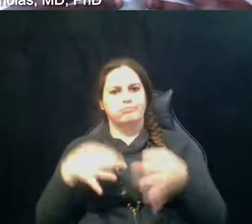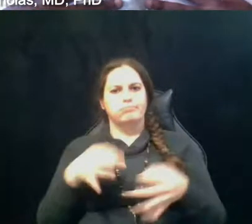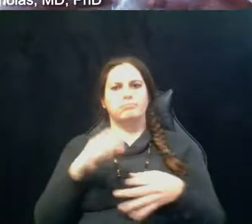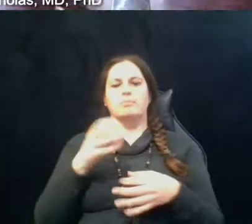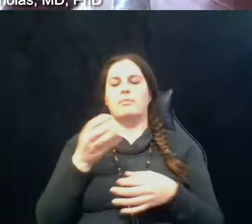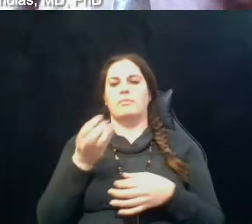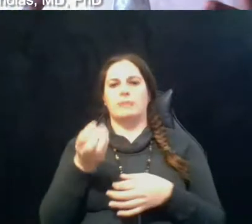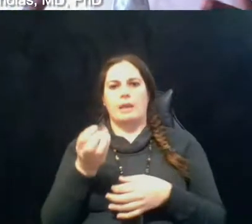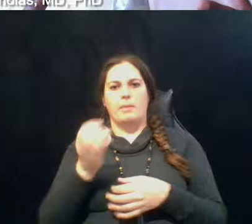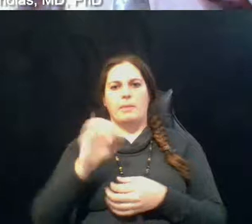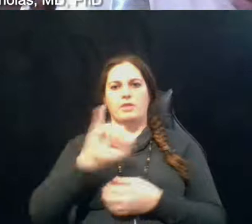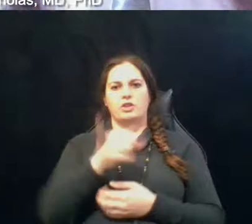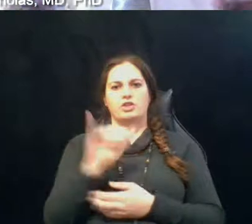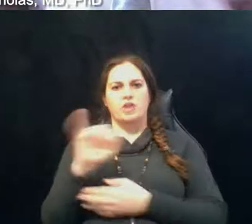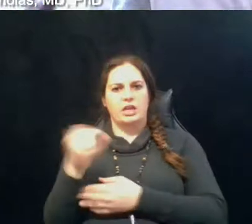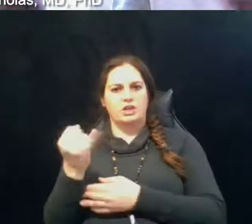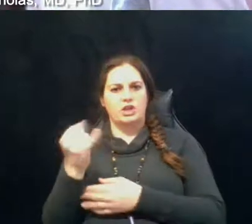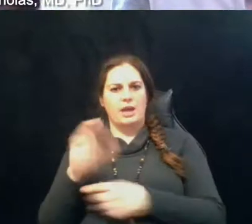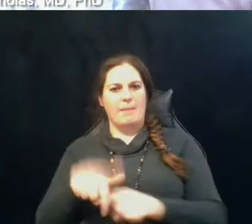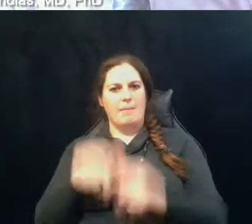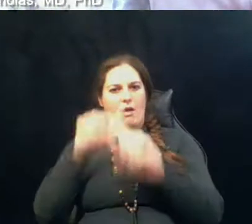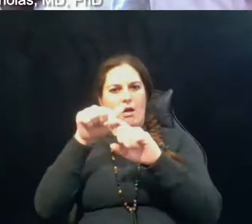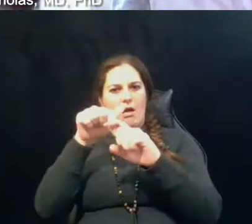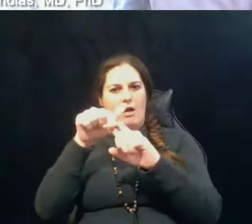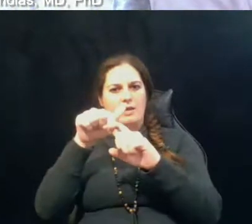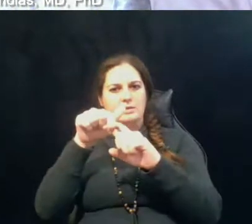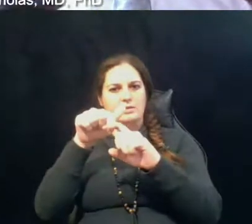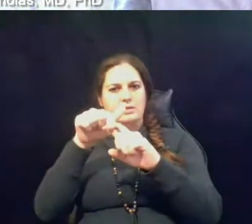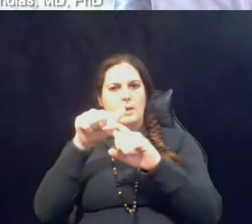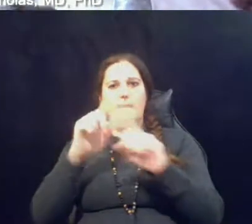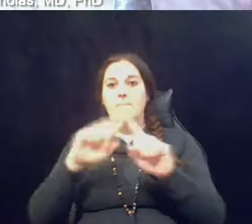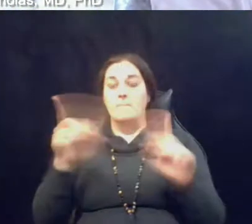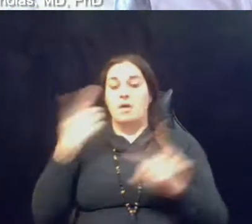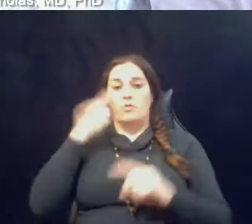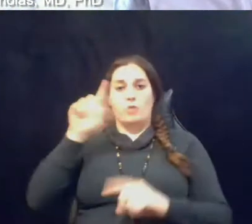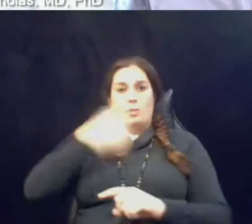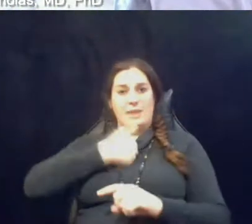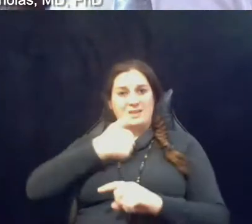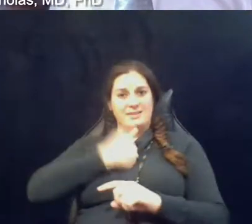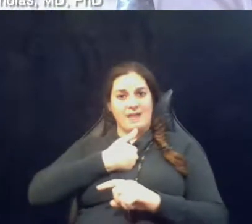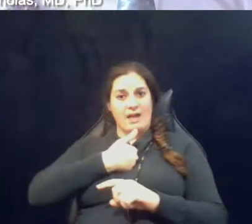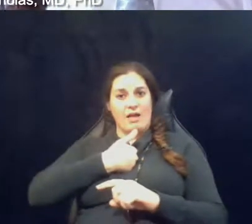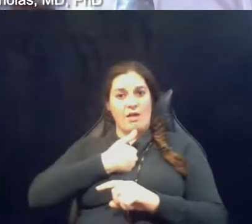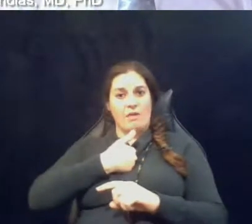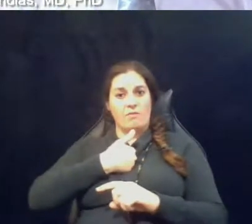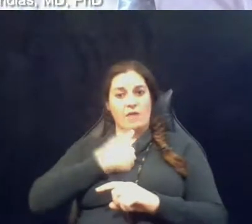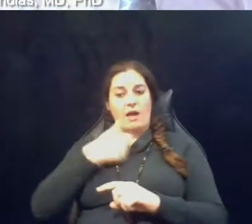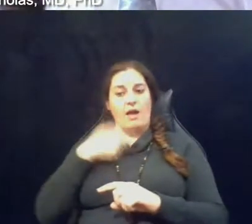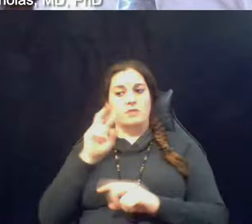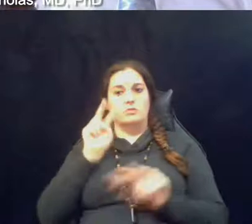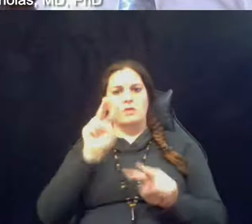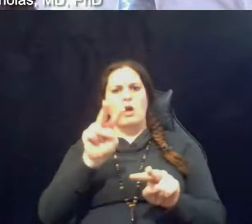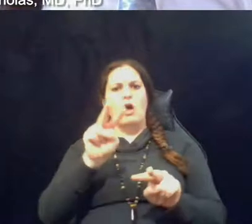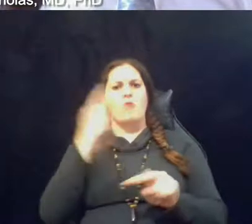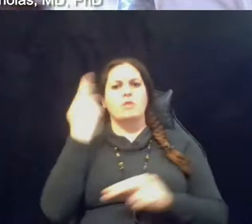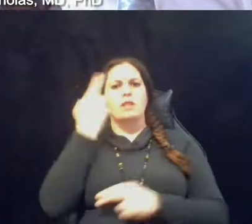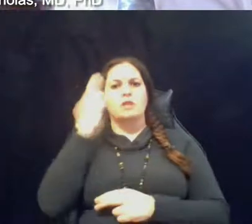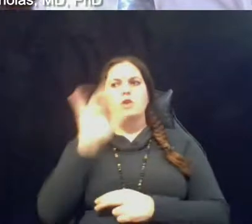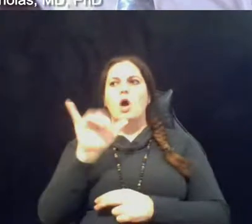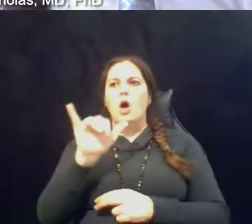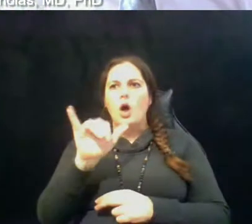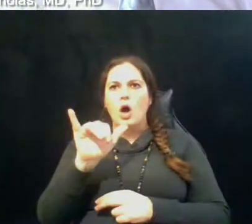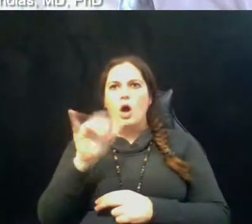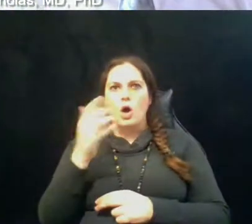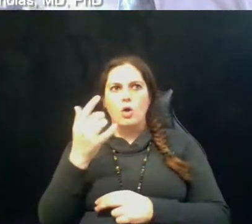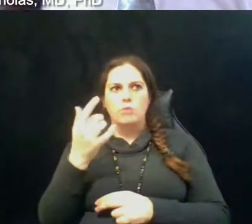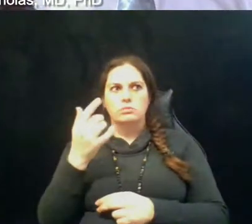made them nervous. But to me, that showed that the system was working as it's intended. Something that was happening in less frequently